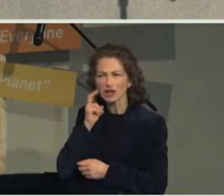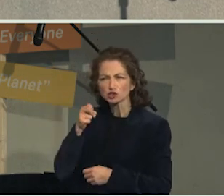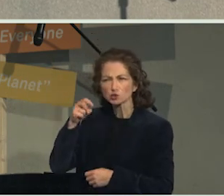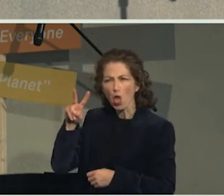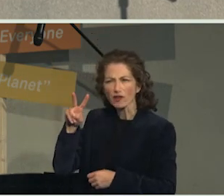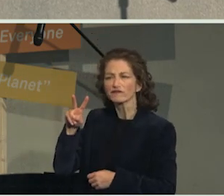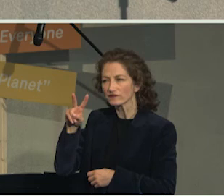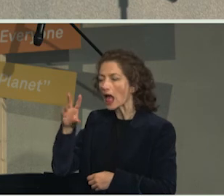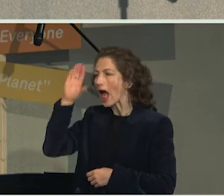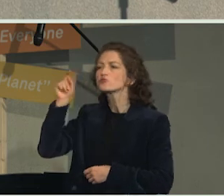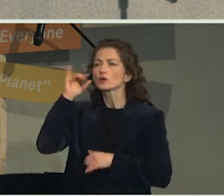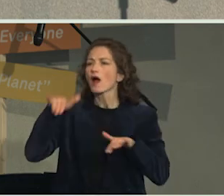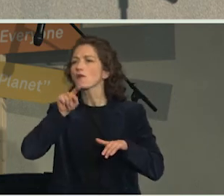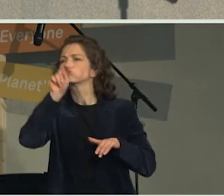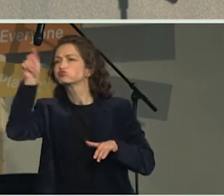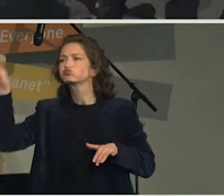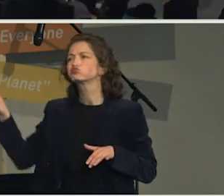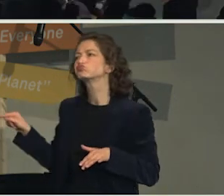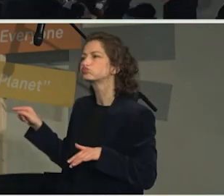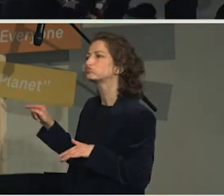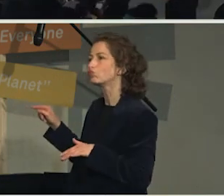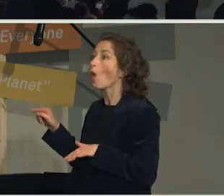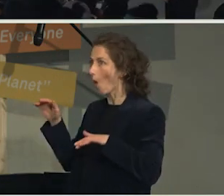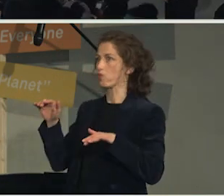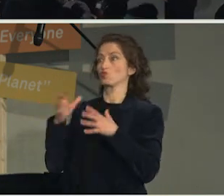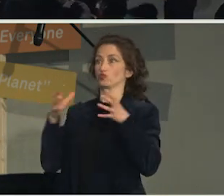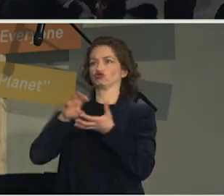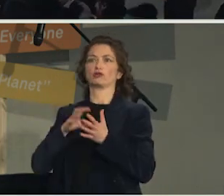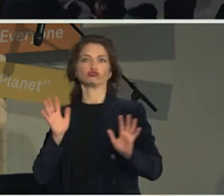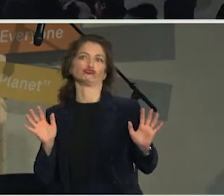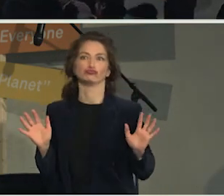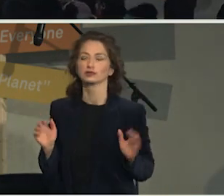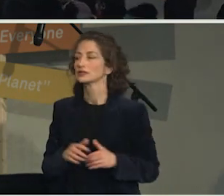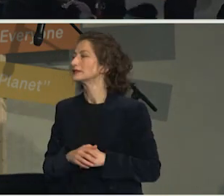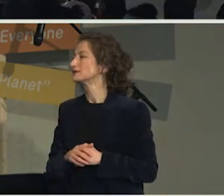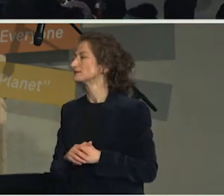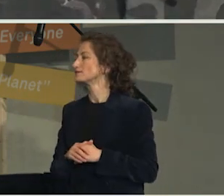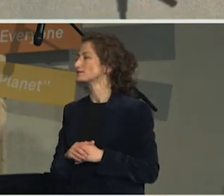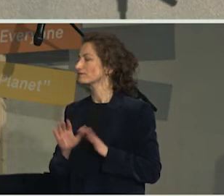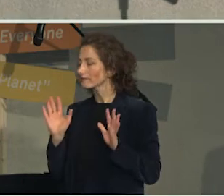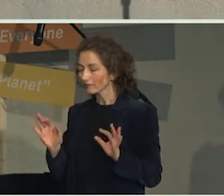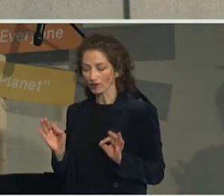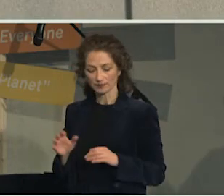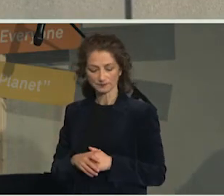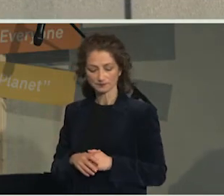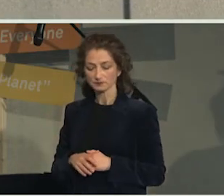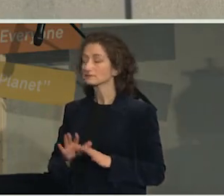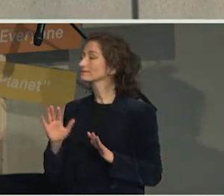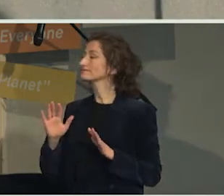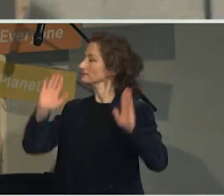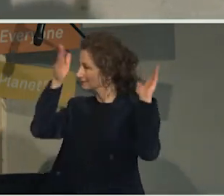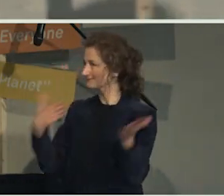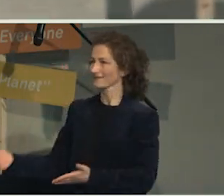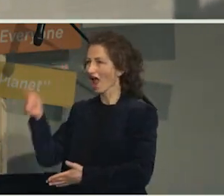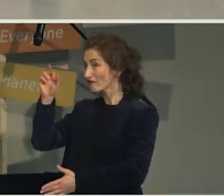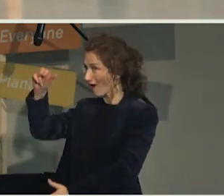is from Hamburg in here? Yes. Expensive city, y'all, but it's so expensive. Oh, my God. But anyway, okay. Welcome to the stage,